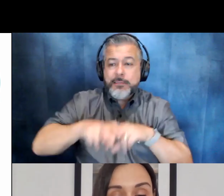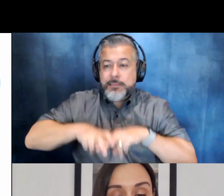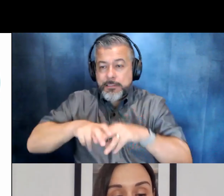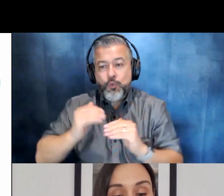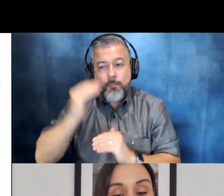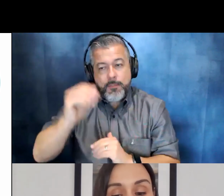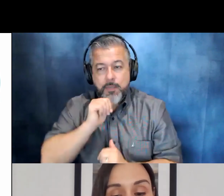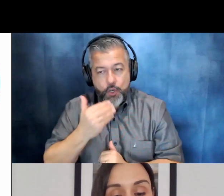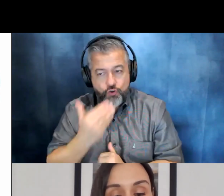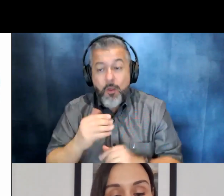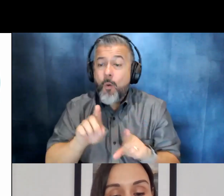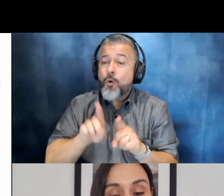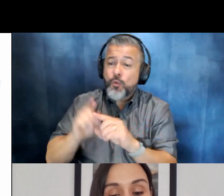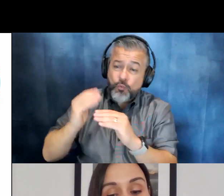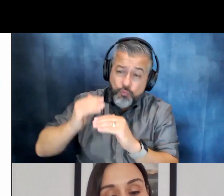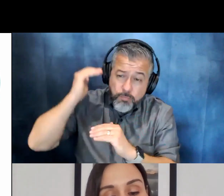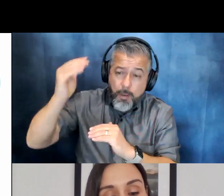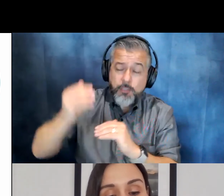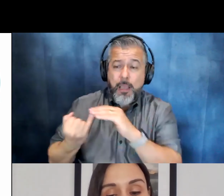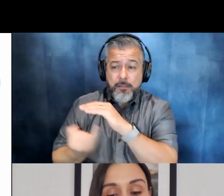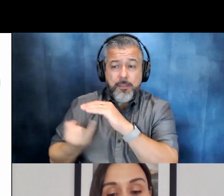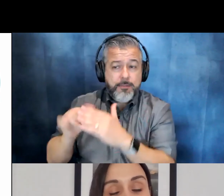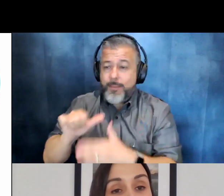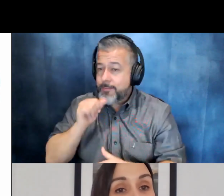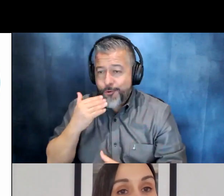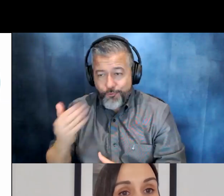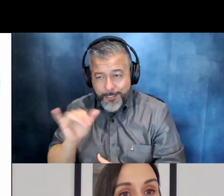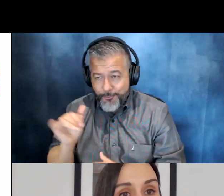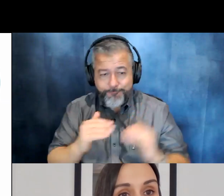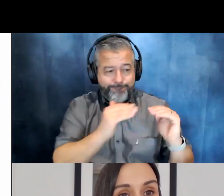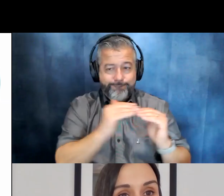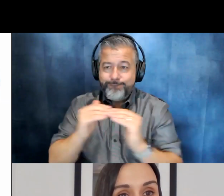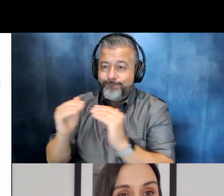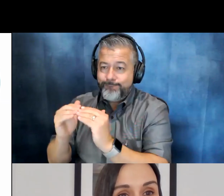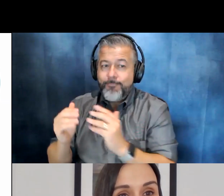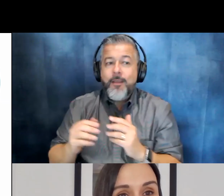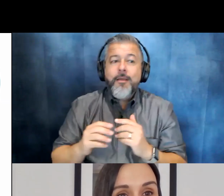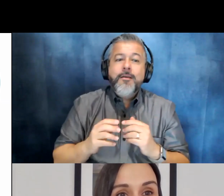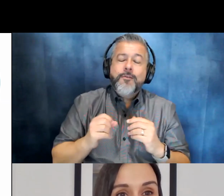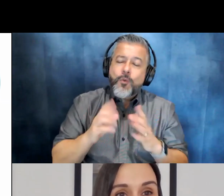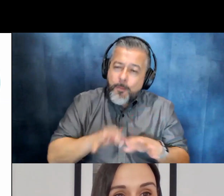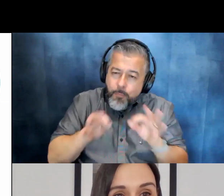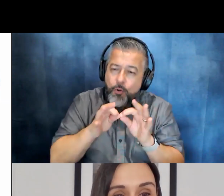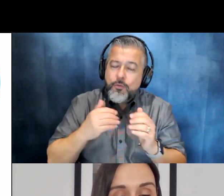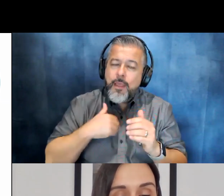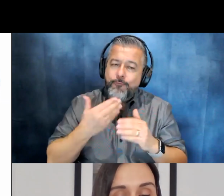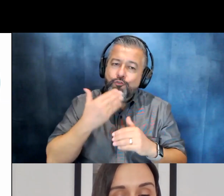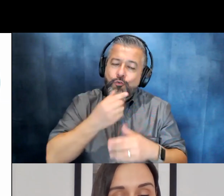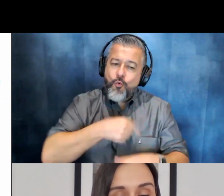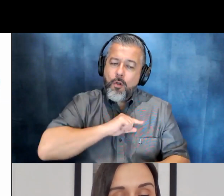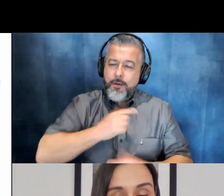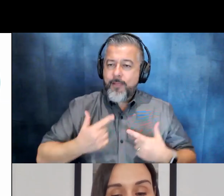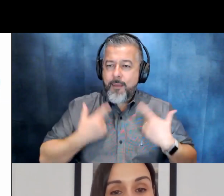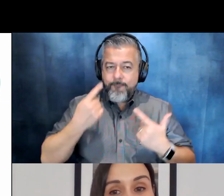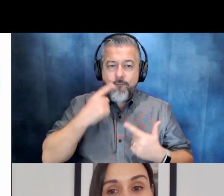And we need to focus on these issues to improve well-being and quality of life for our elders. And I know that's why we're all